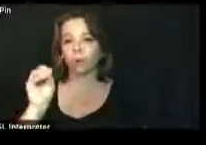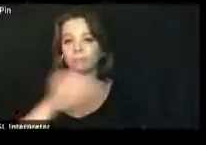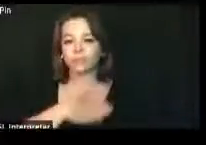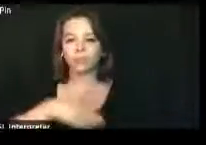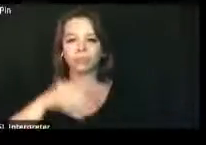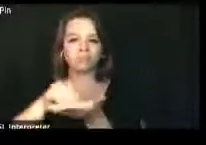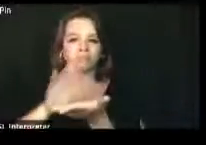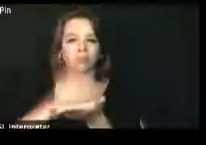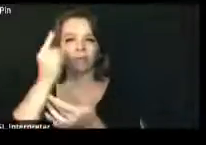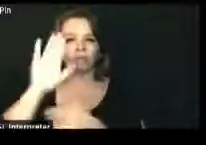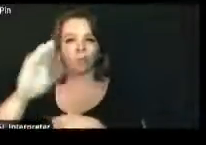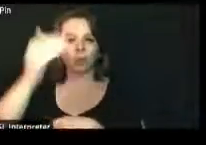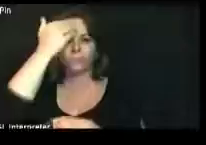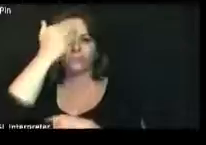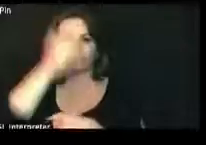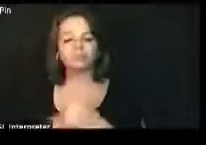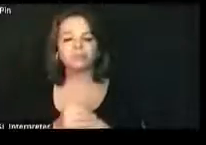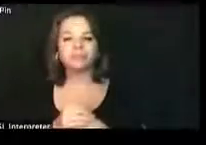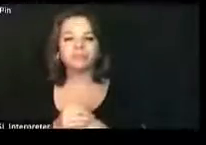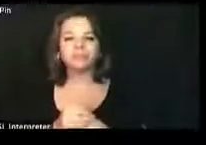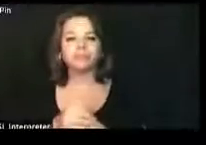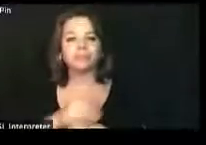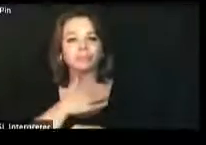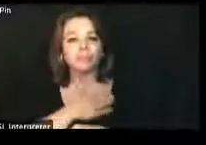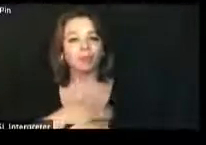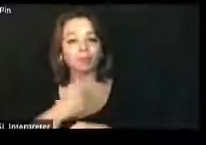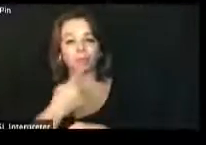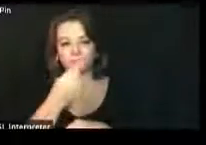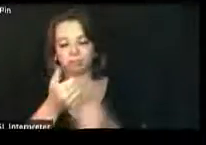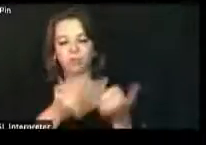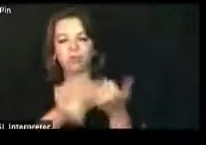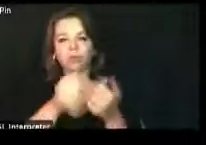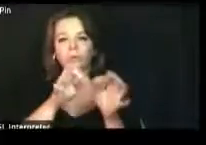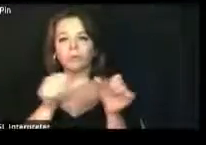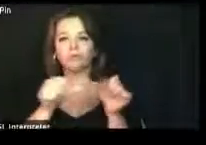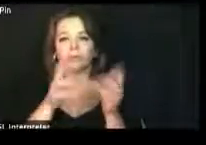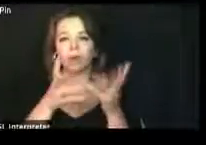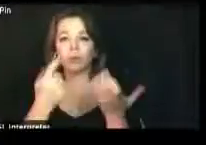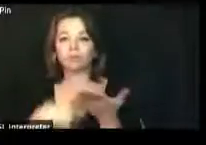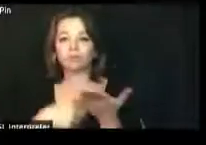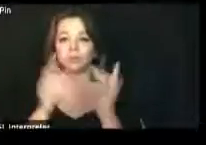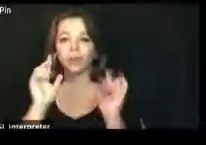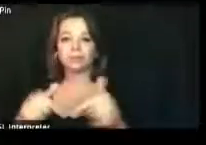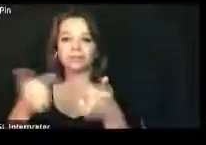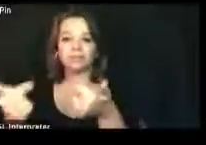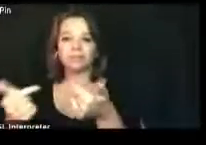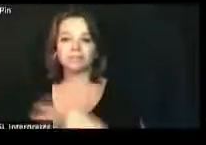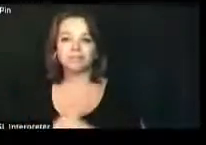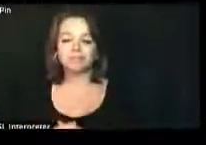that for future reference. And if you'll please let the mapper know what area you would like to discuss, the floor is yours.